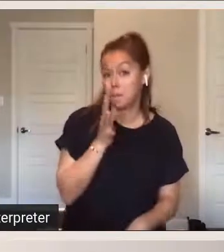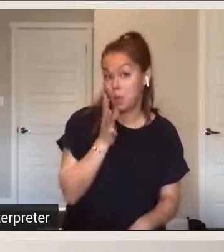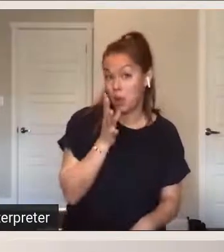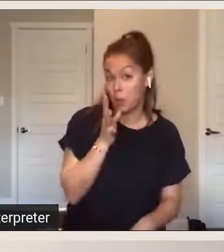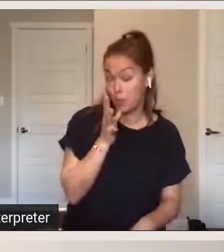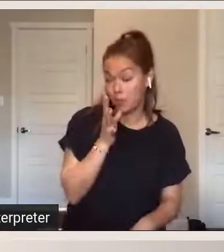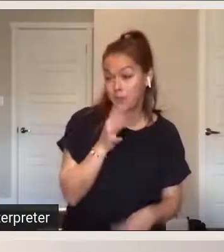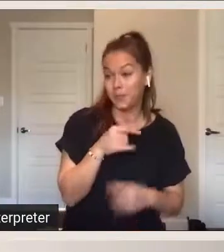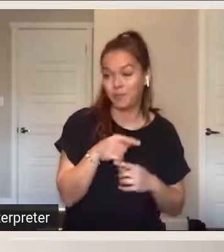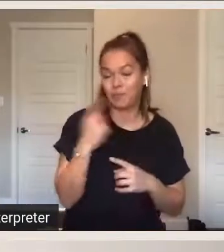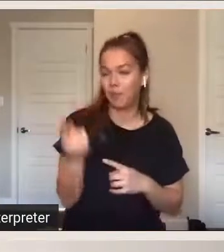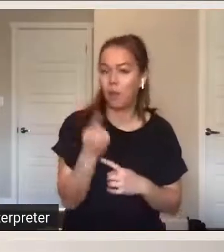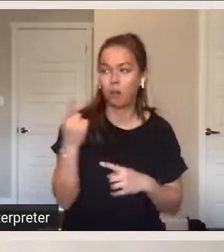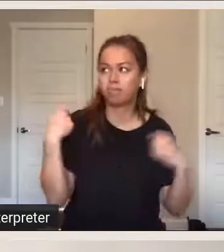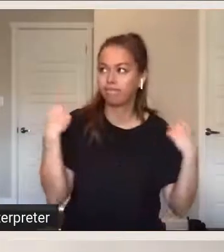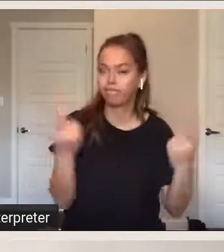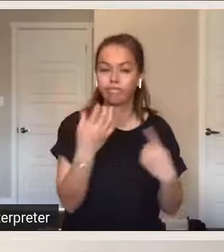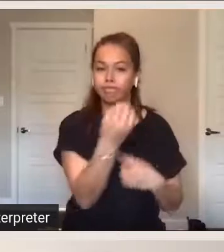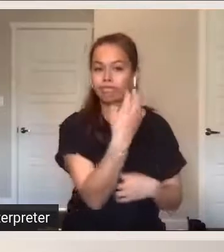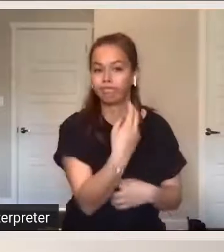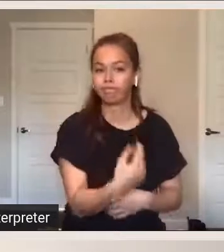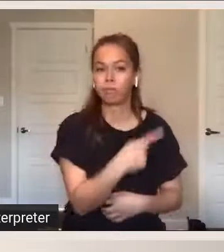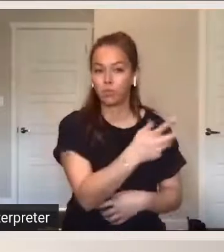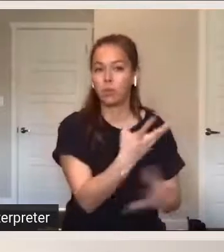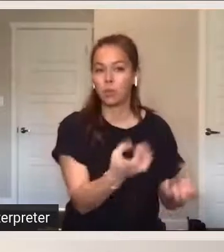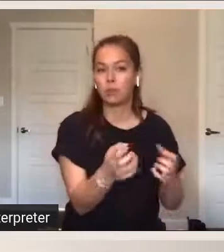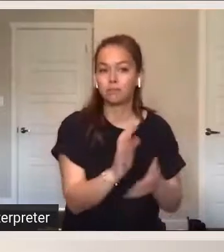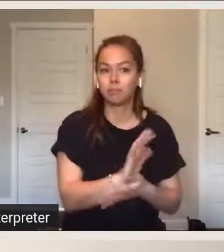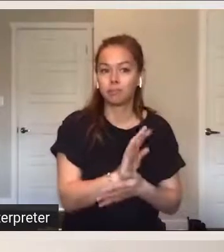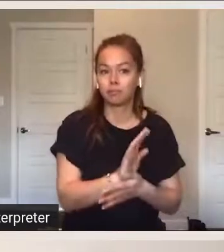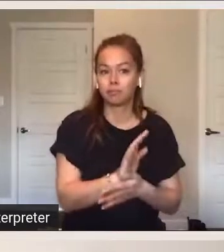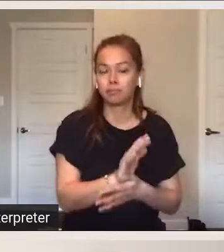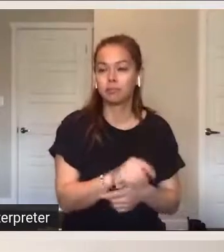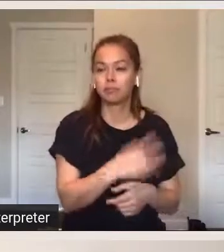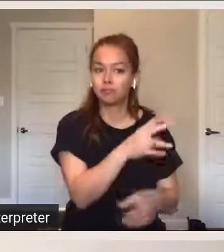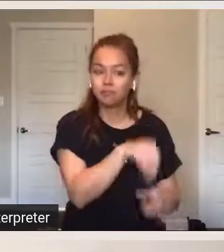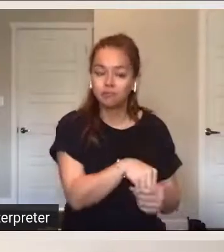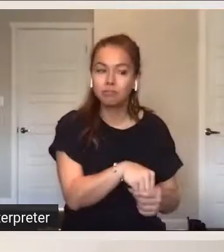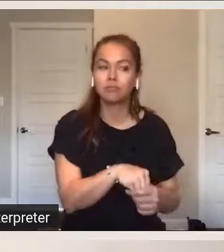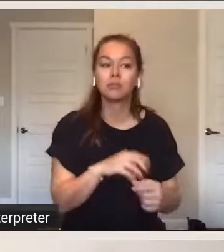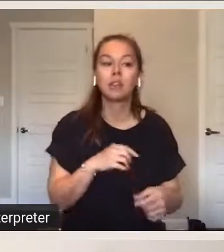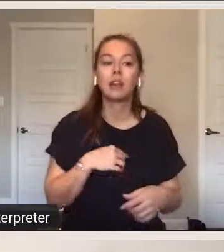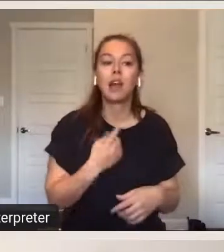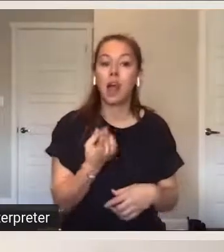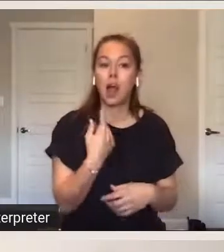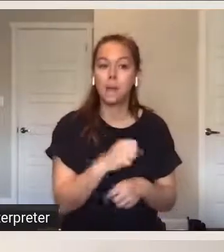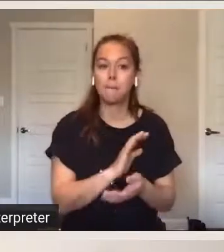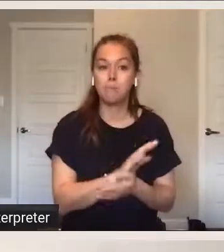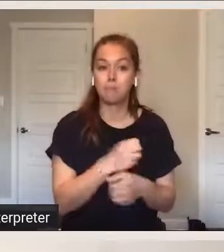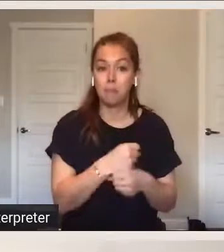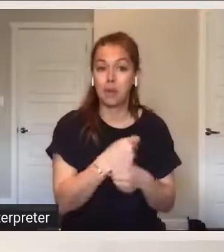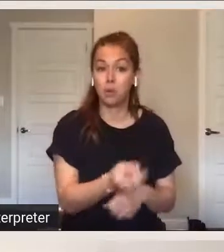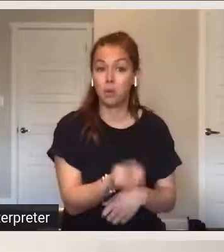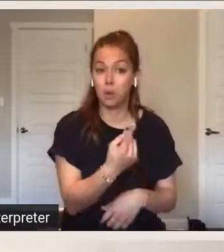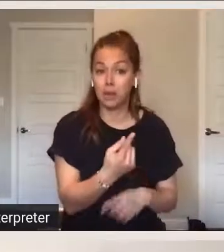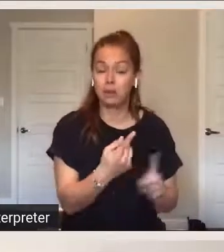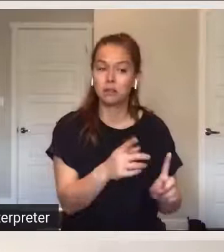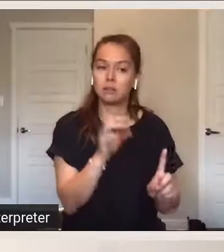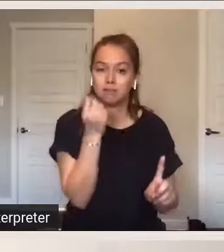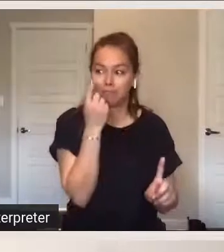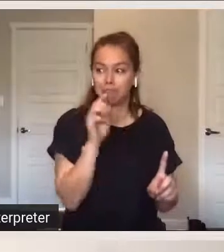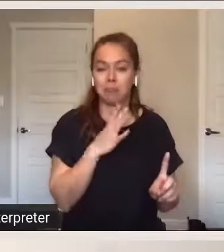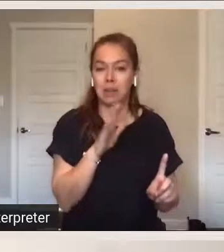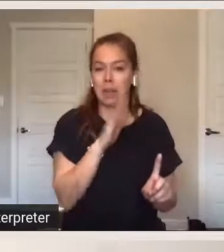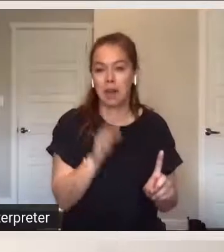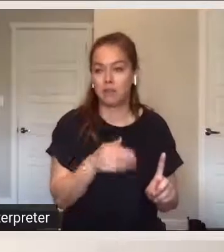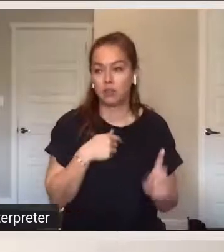a documentary that will never be seen by anyone, and it features my mom. And she watched it and she was like, okay, I know, never want to be